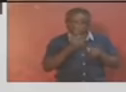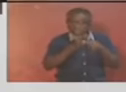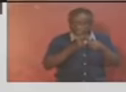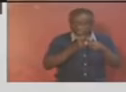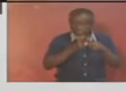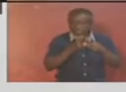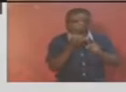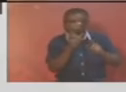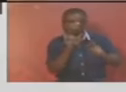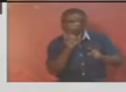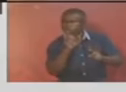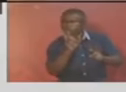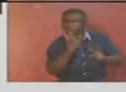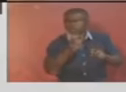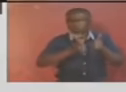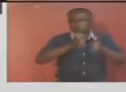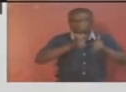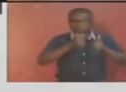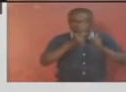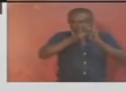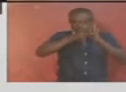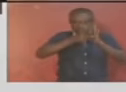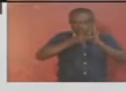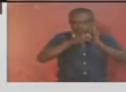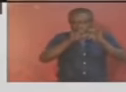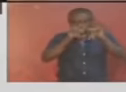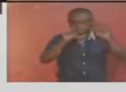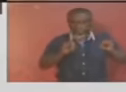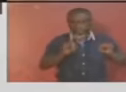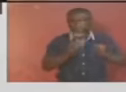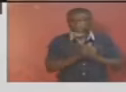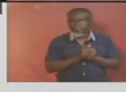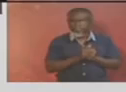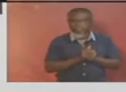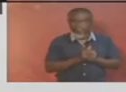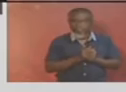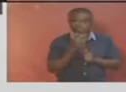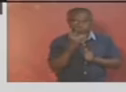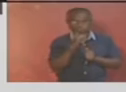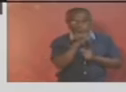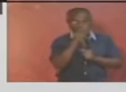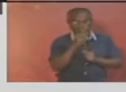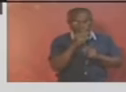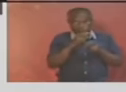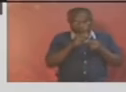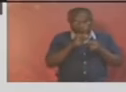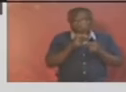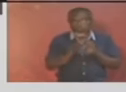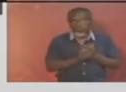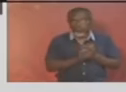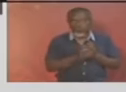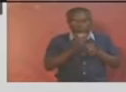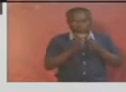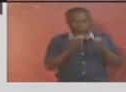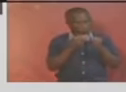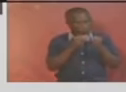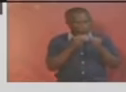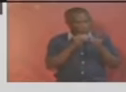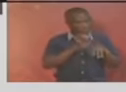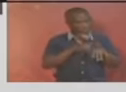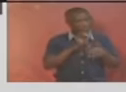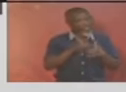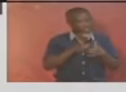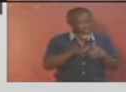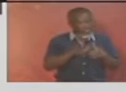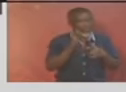represent, and please no more than 2 brief questions at this time, and if we have additional questions, we will come back to you. We begin